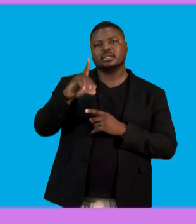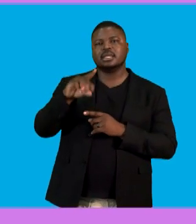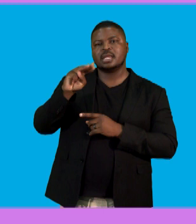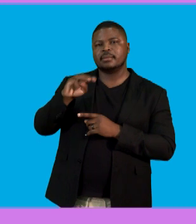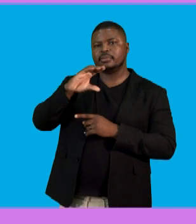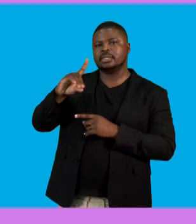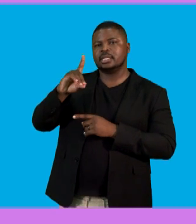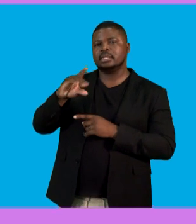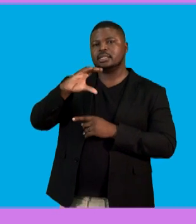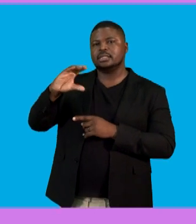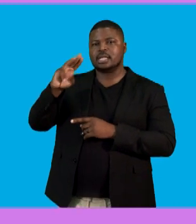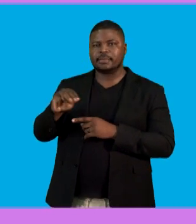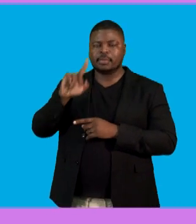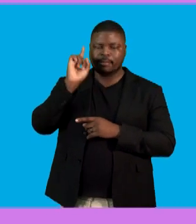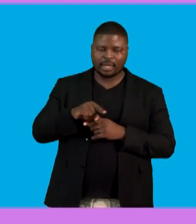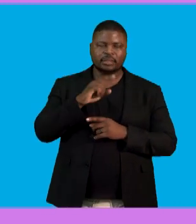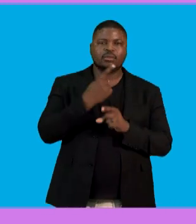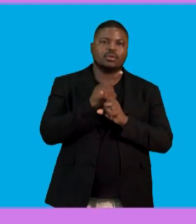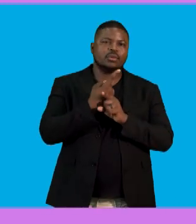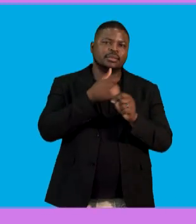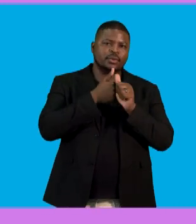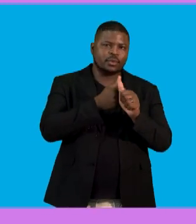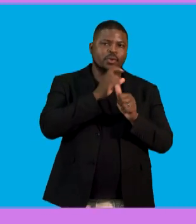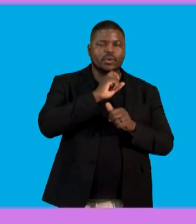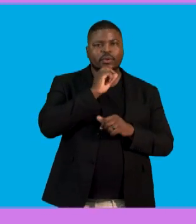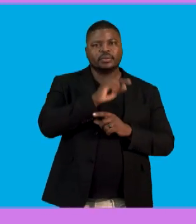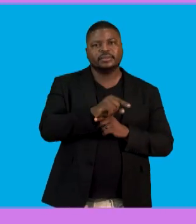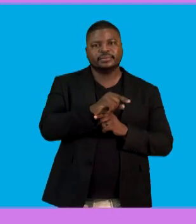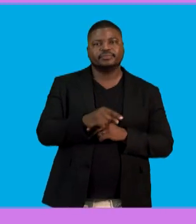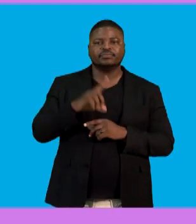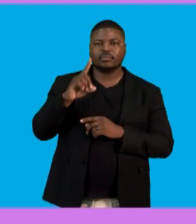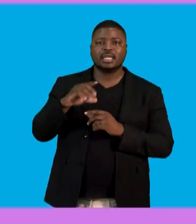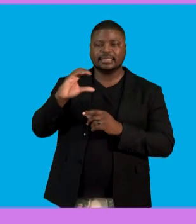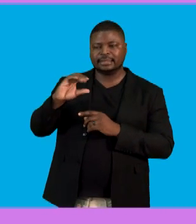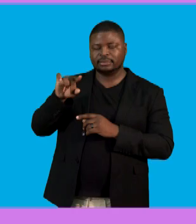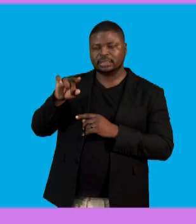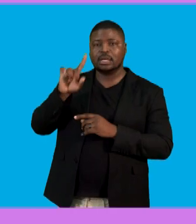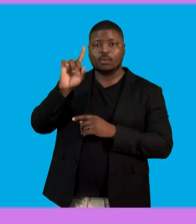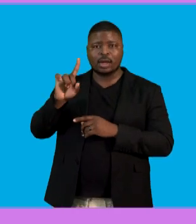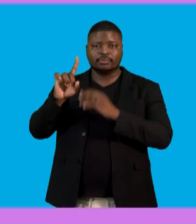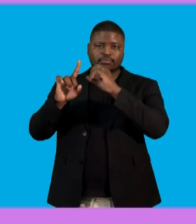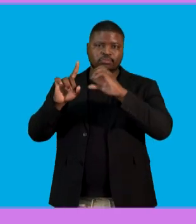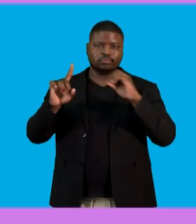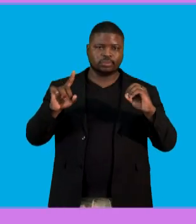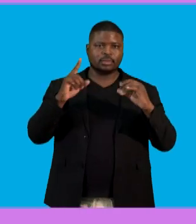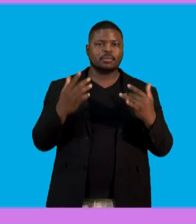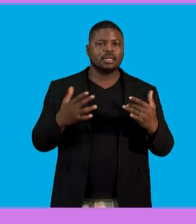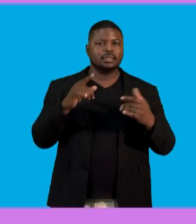cold months. So we are moving from centimeter to meter. So it means it's 100. So what